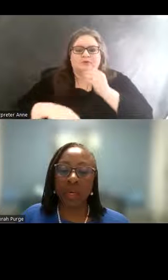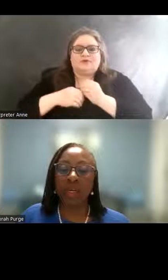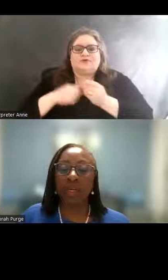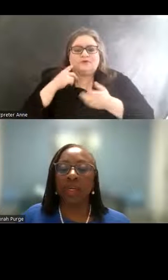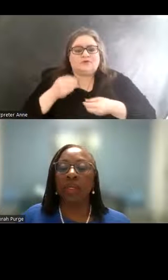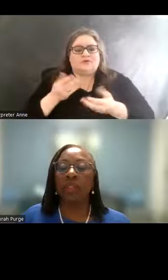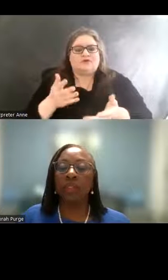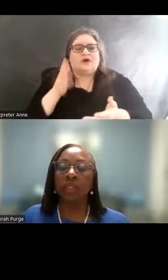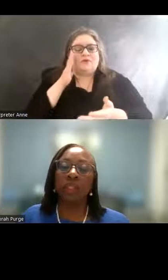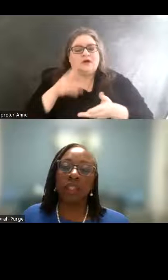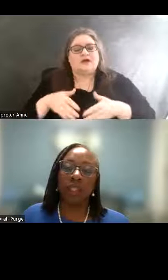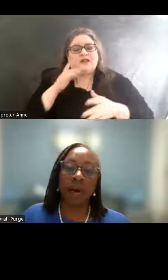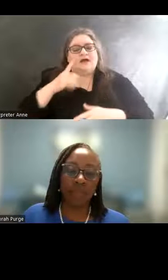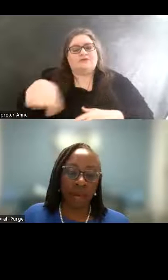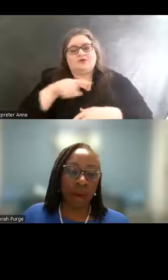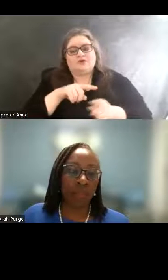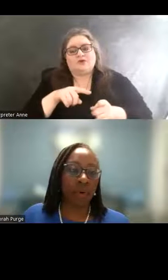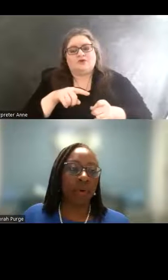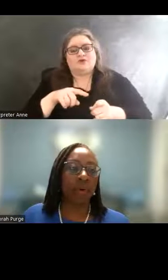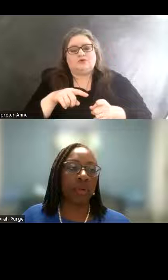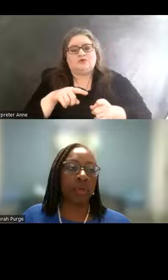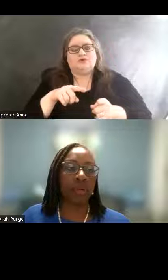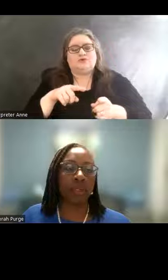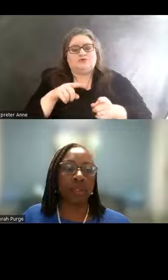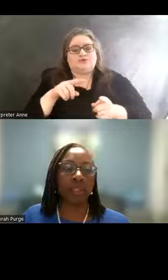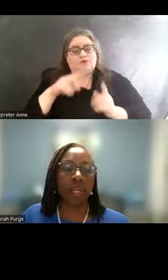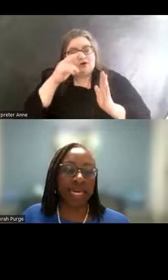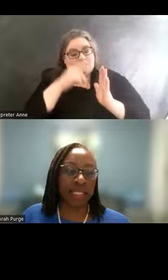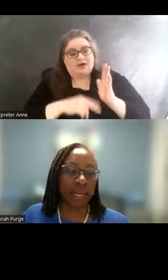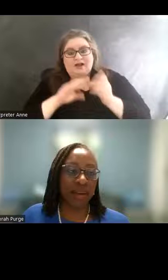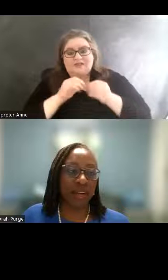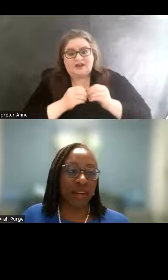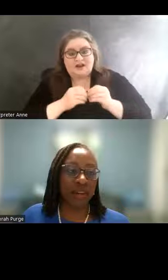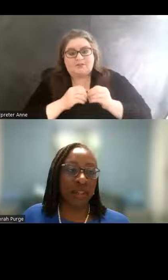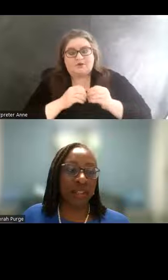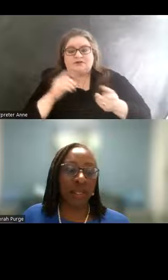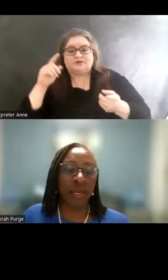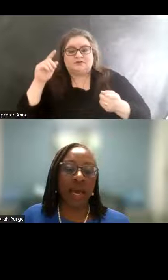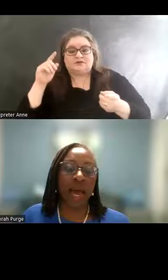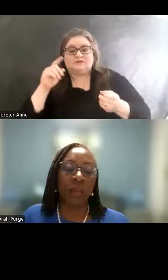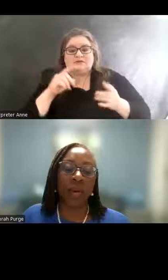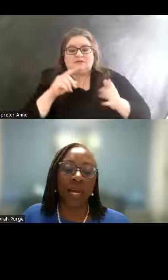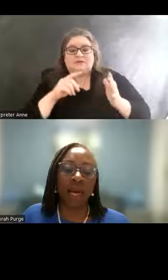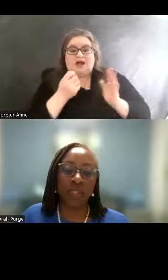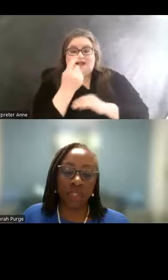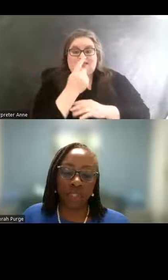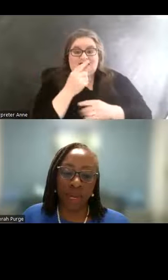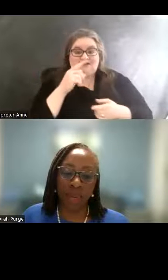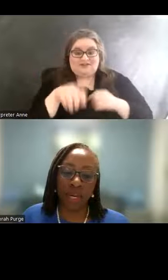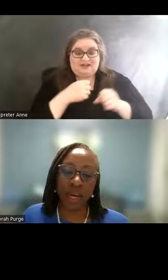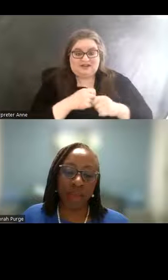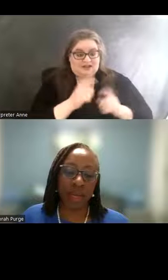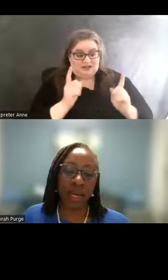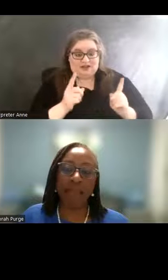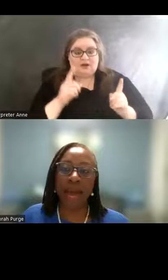you to chop that number to less than 11 years. When it comes to student